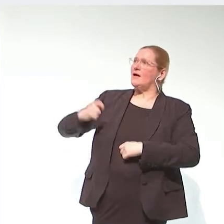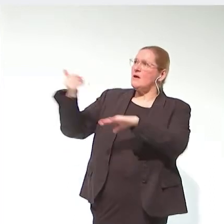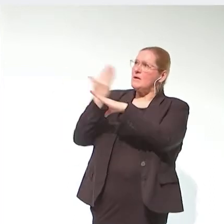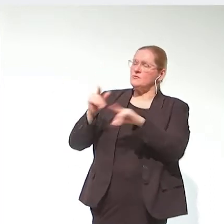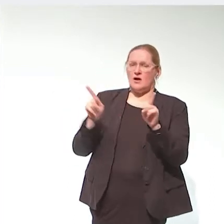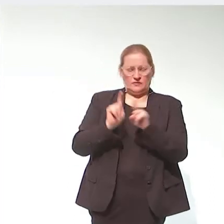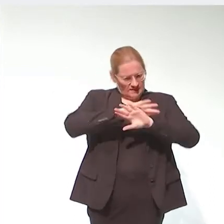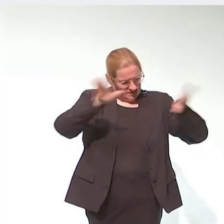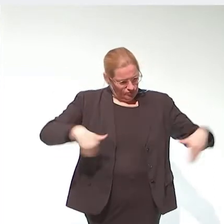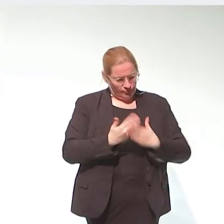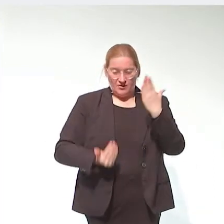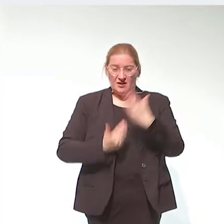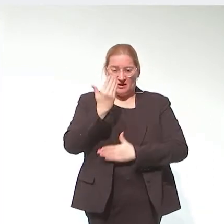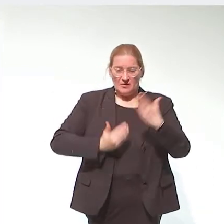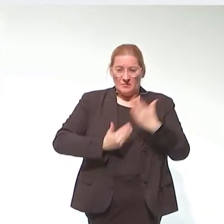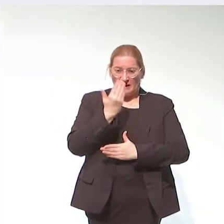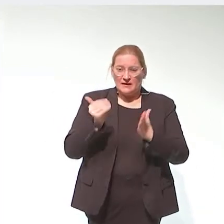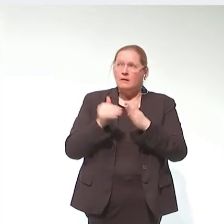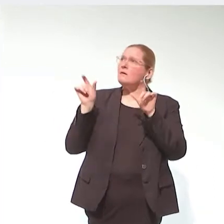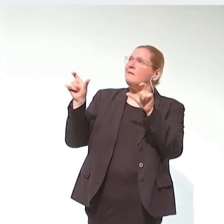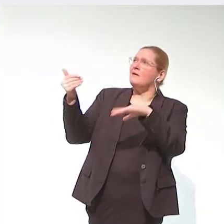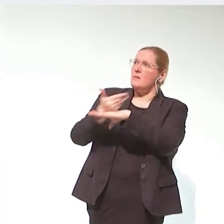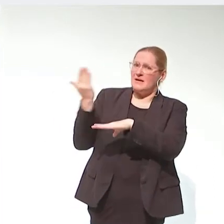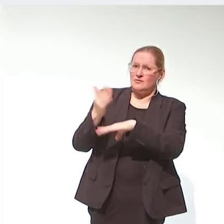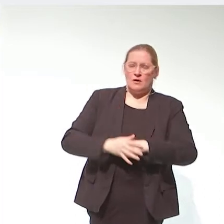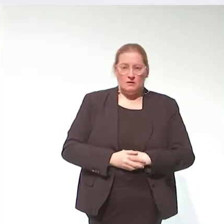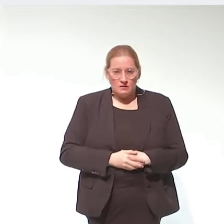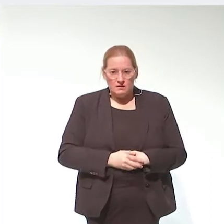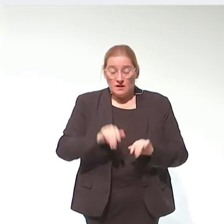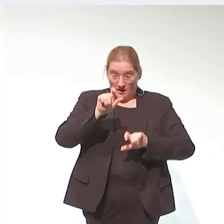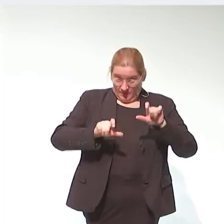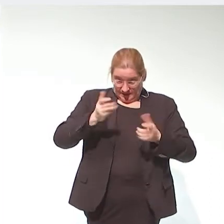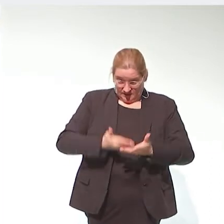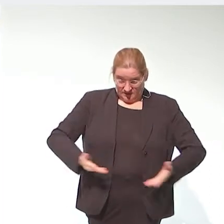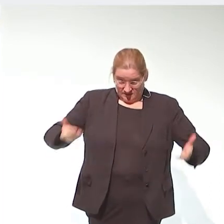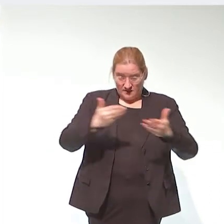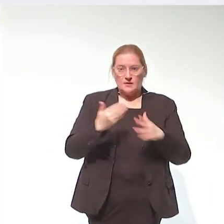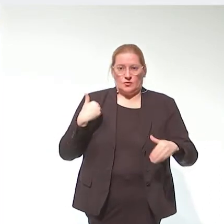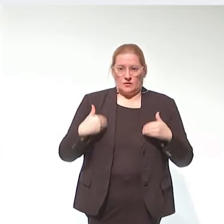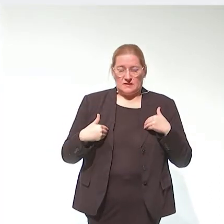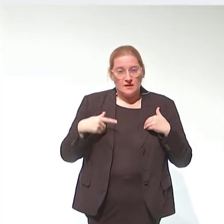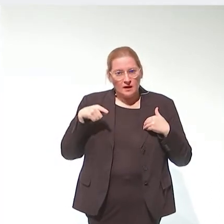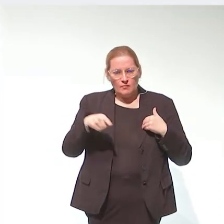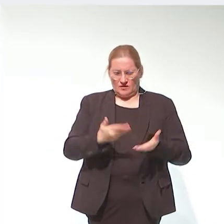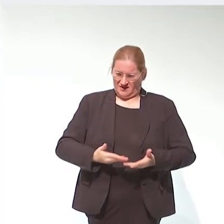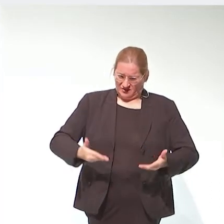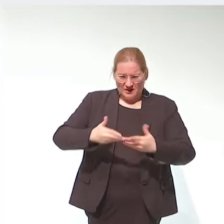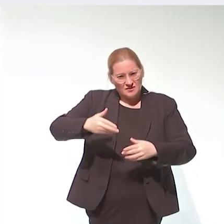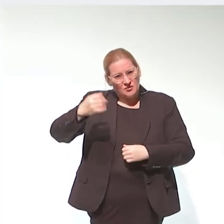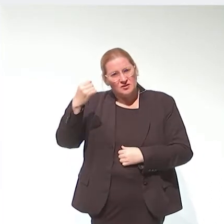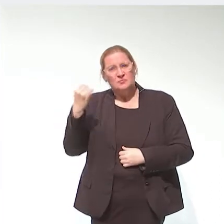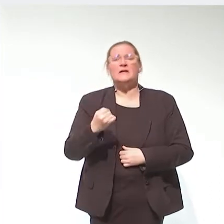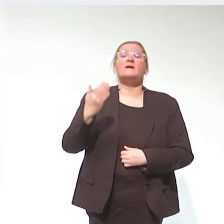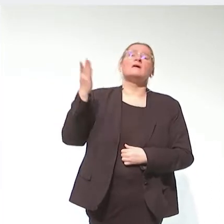difficult. Either they are living in Ukraine or they have fled out of Ukraine. And I'm